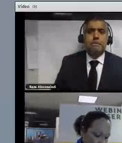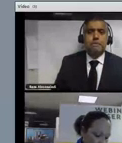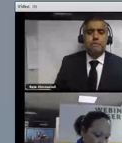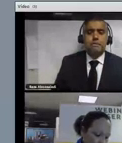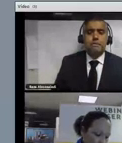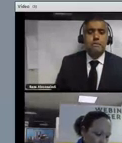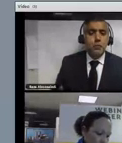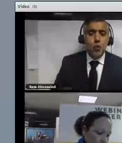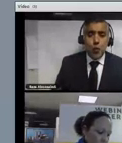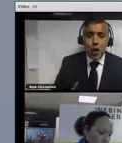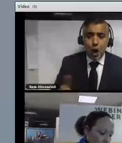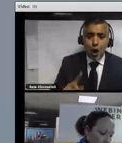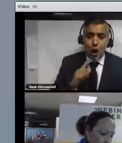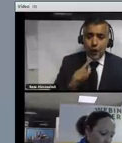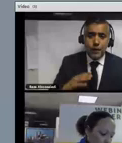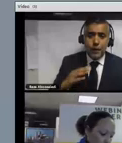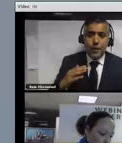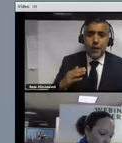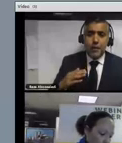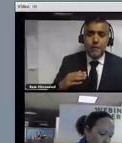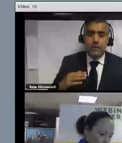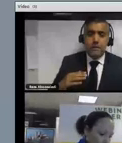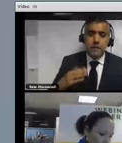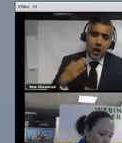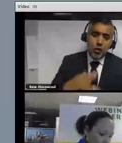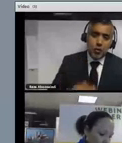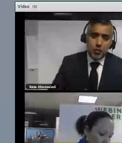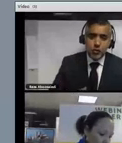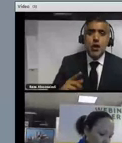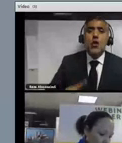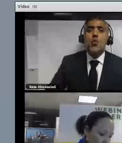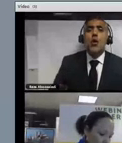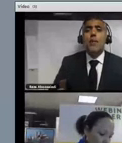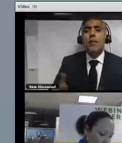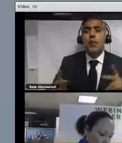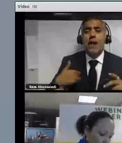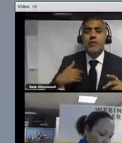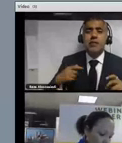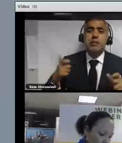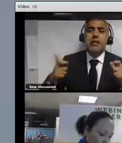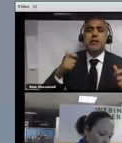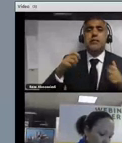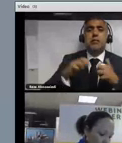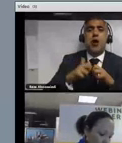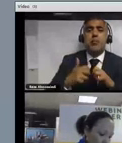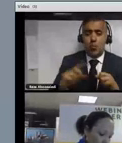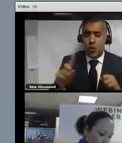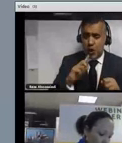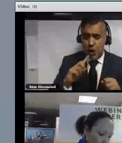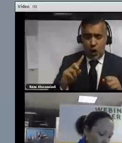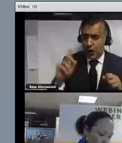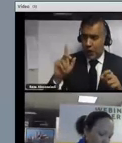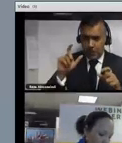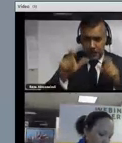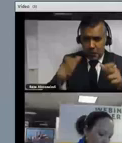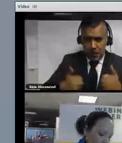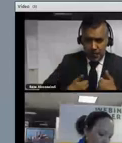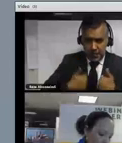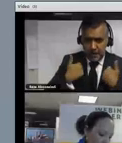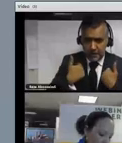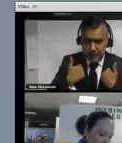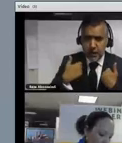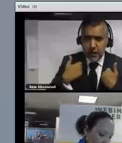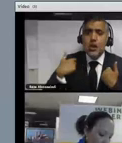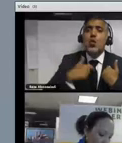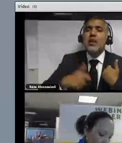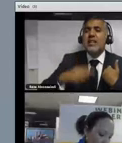Where are the barriers? What types of people are having the biggest problems? Where are they located? So we need information about their lives